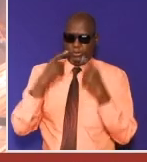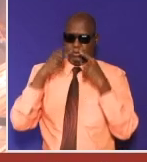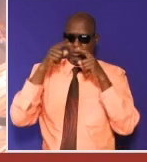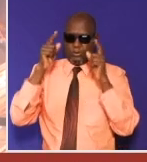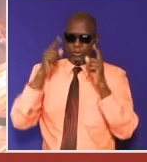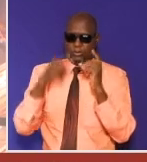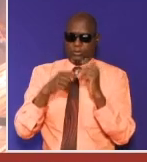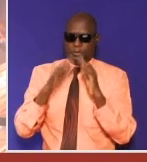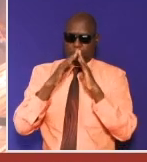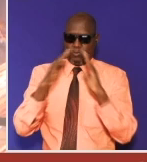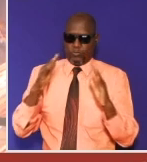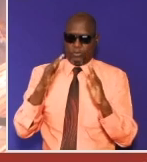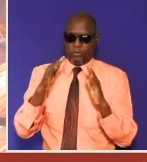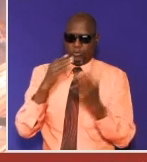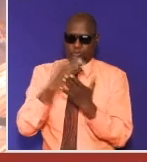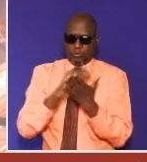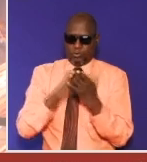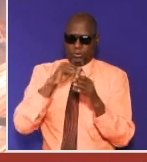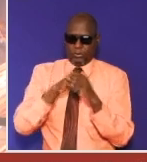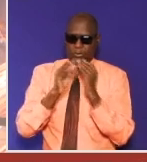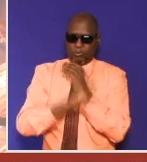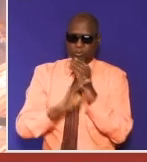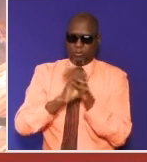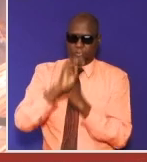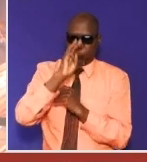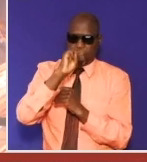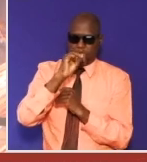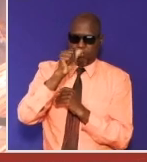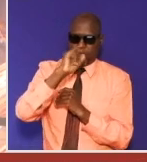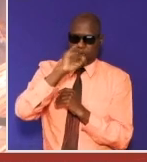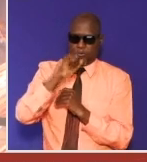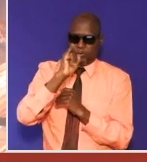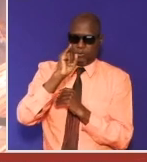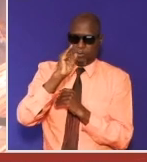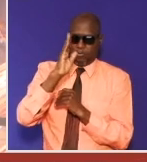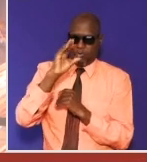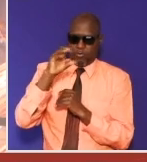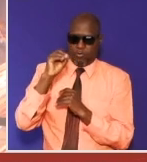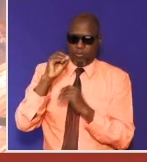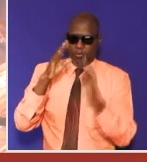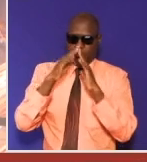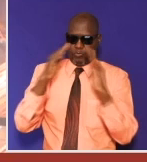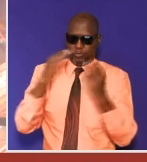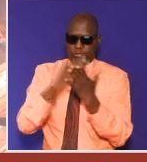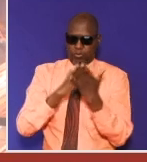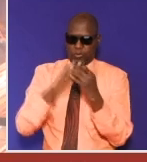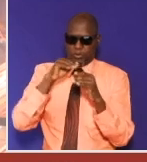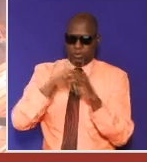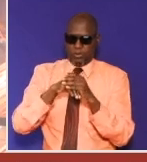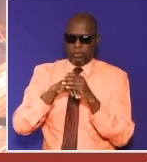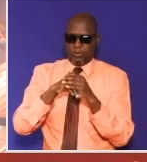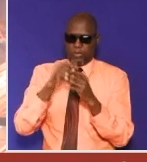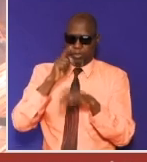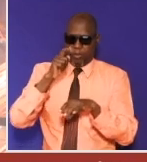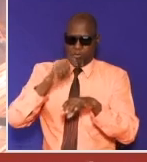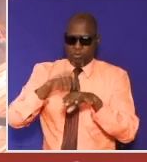in the country. Speaking while visiting the Majimbo Affordable Housing Program in Embu, where he inspected the progress, DP Gachagua highlighted